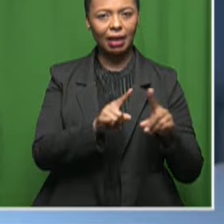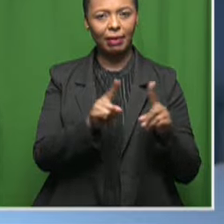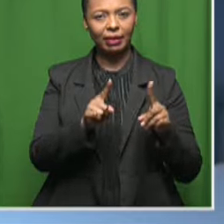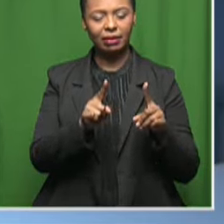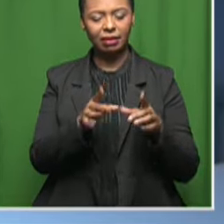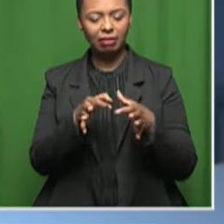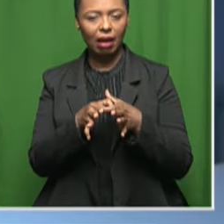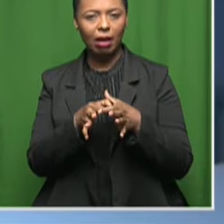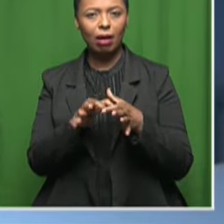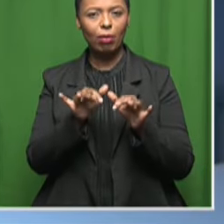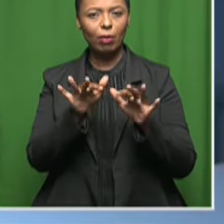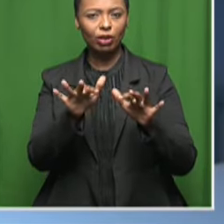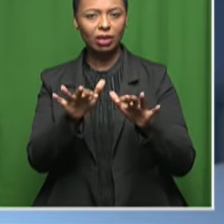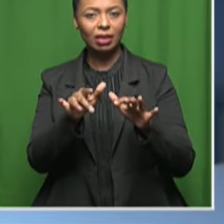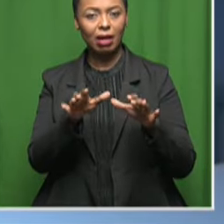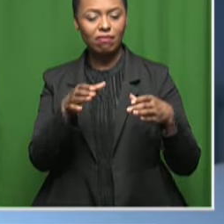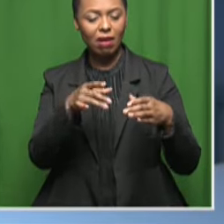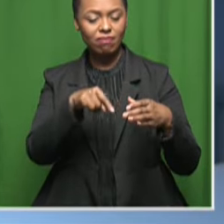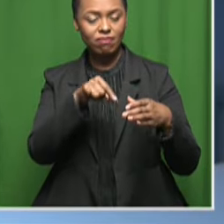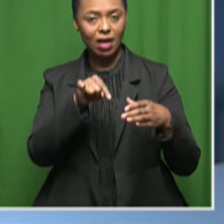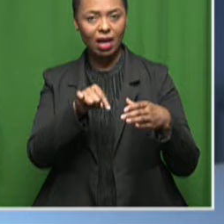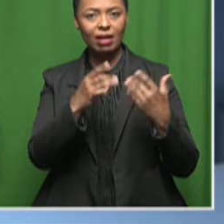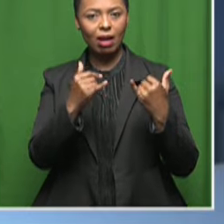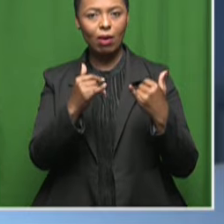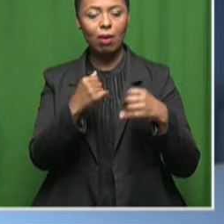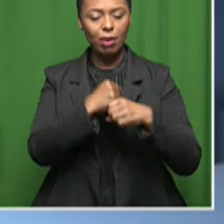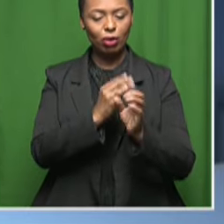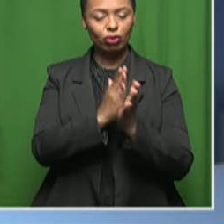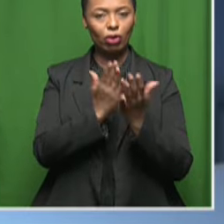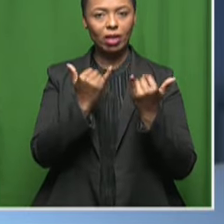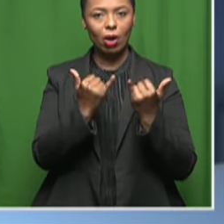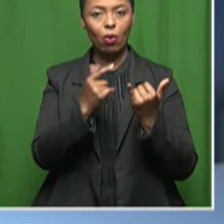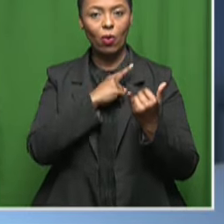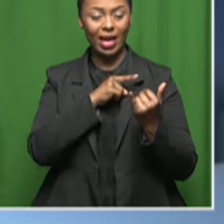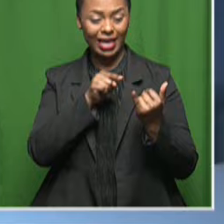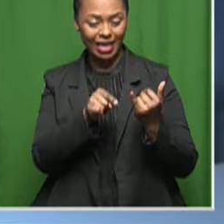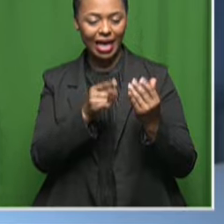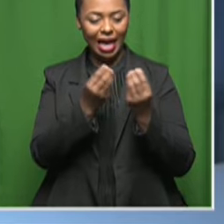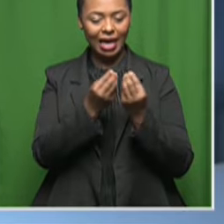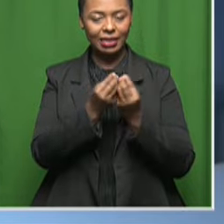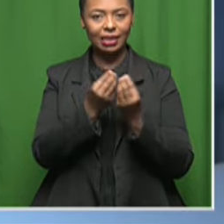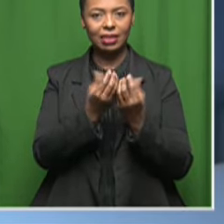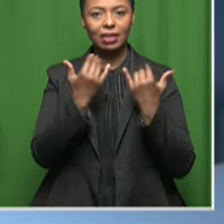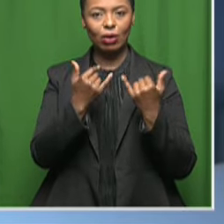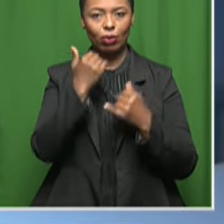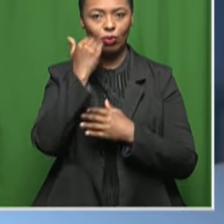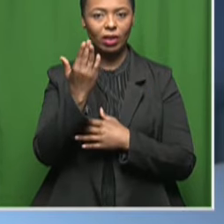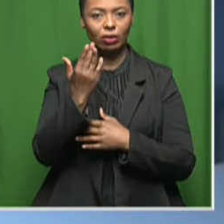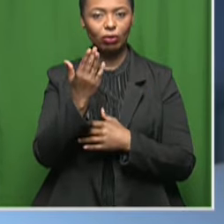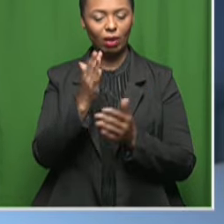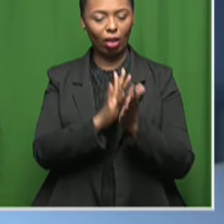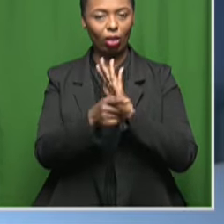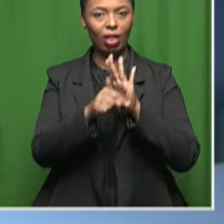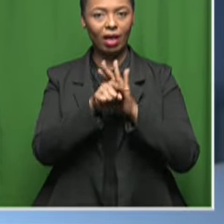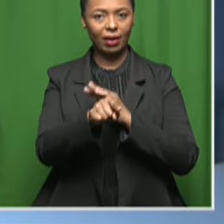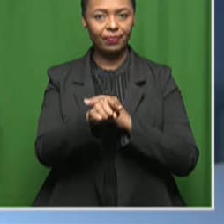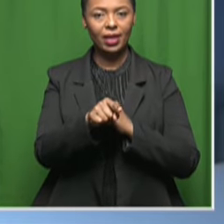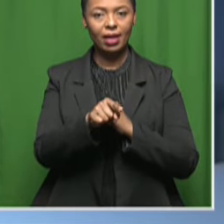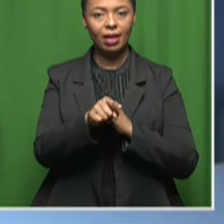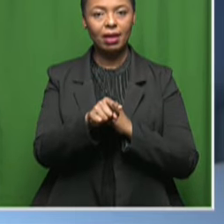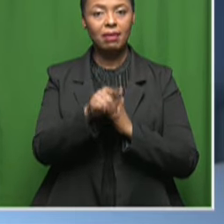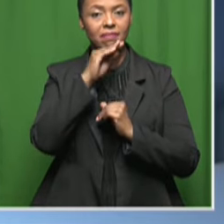and how do you make sure that this young population, which is an asset, is not turned into liability? Now, you need